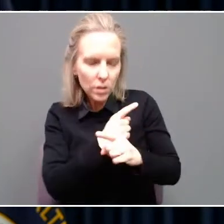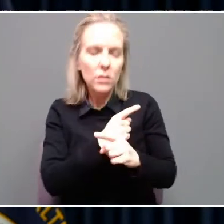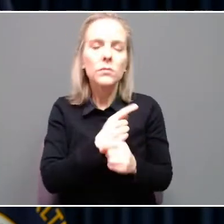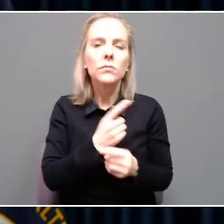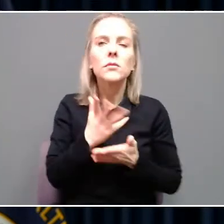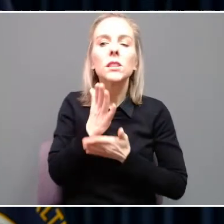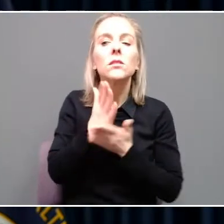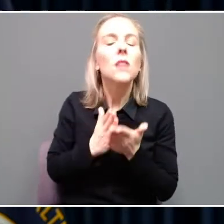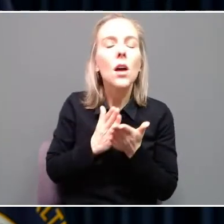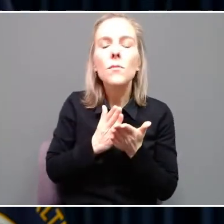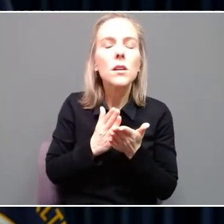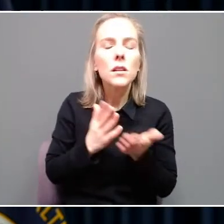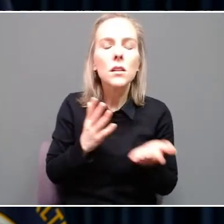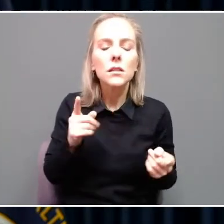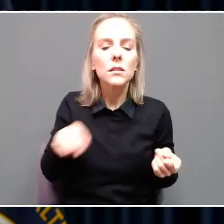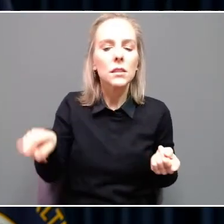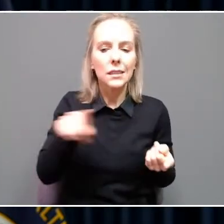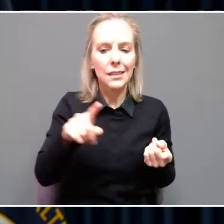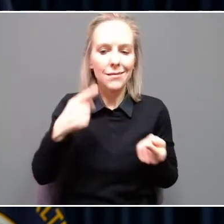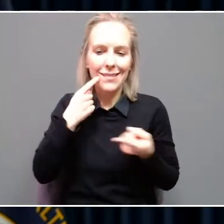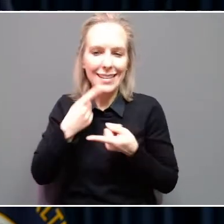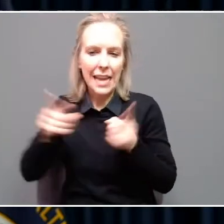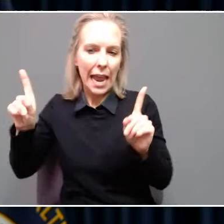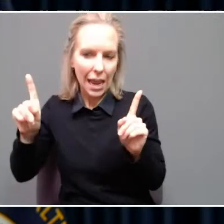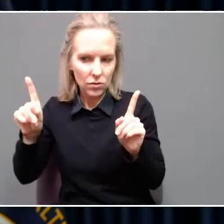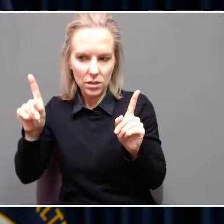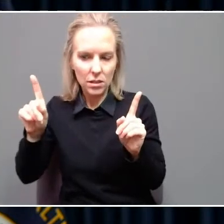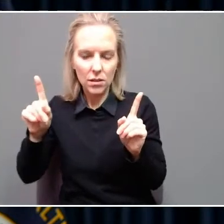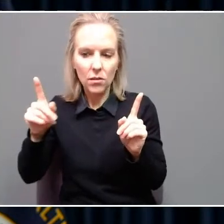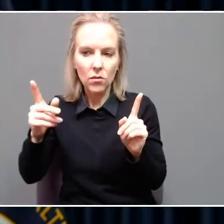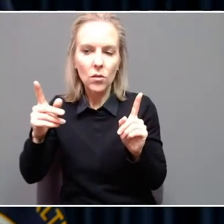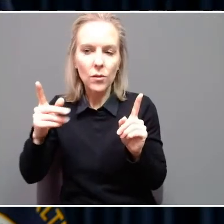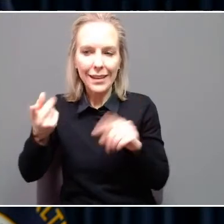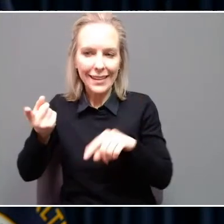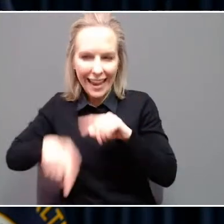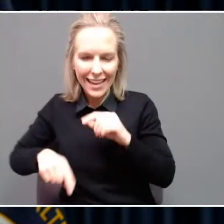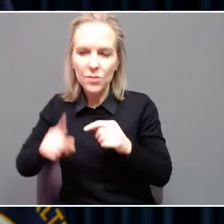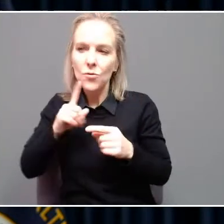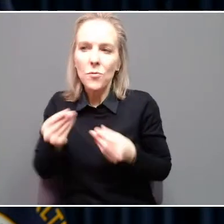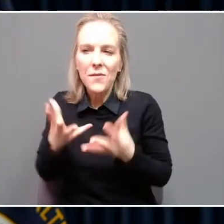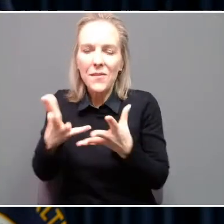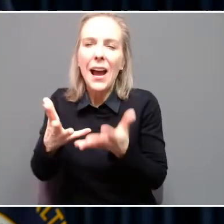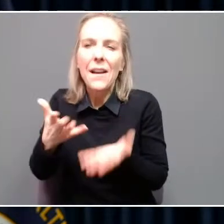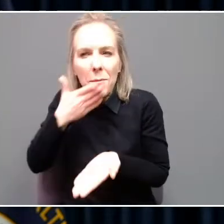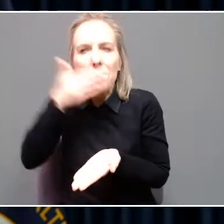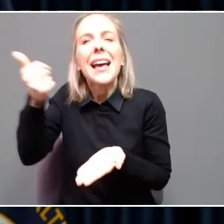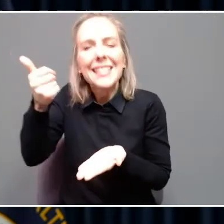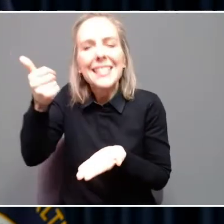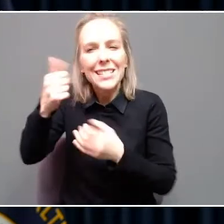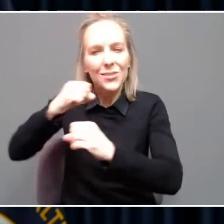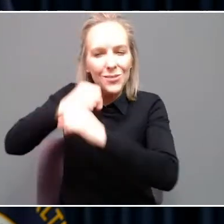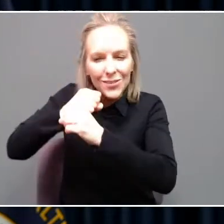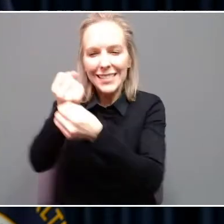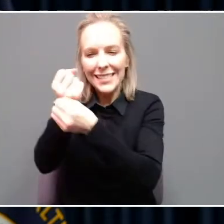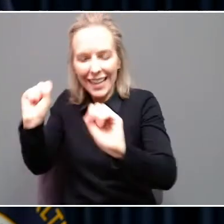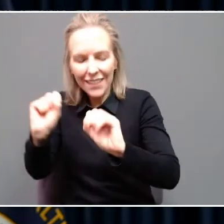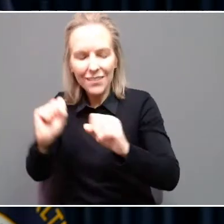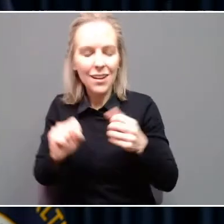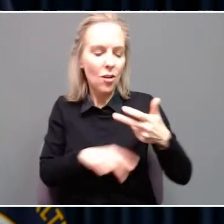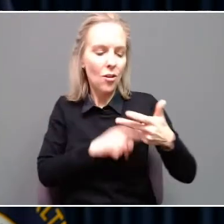won't be able to announce to provide for the best security and safety. Third, for the first time in